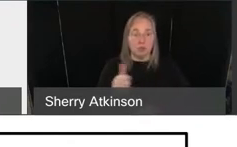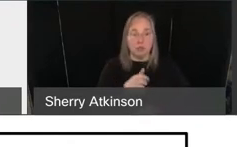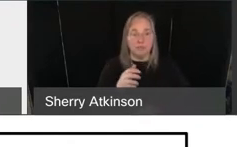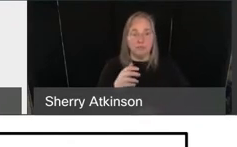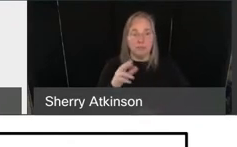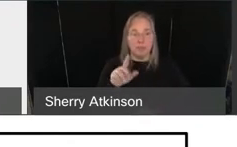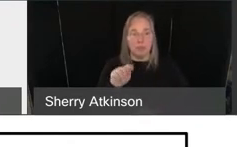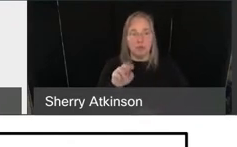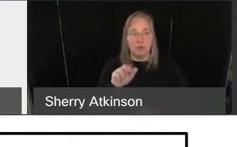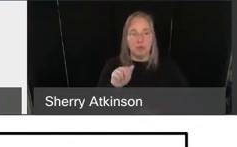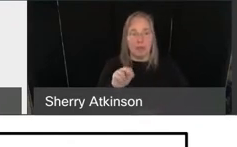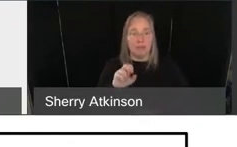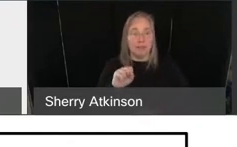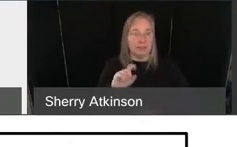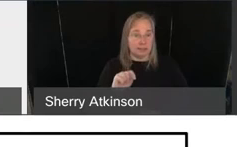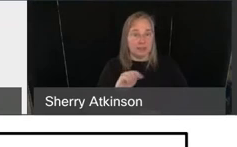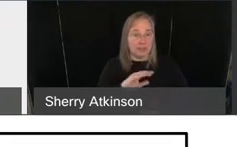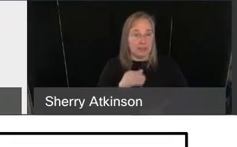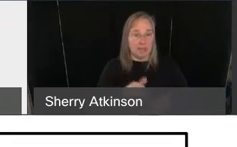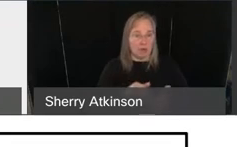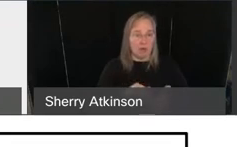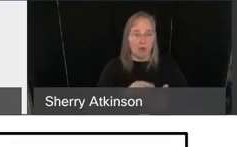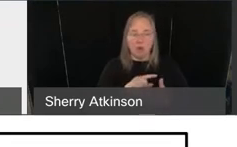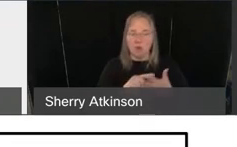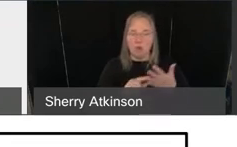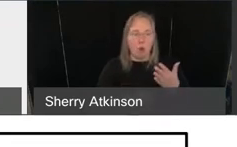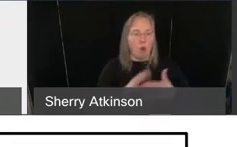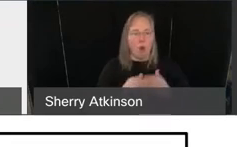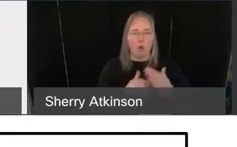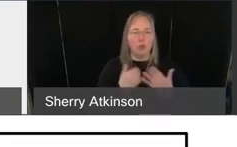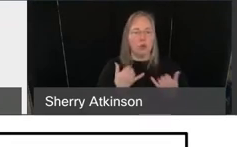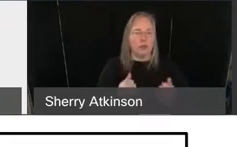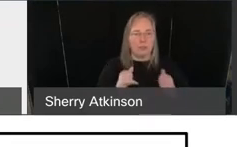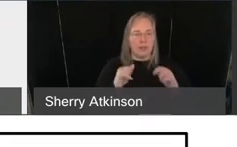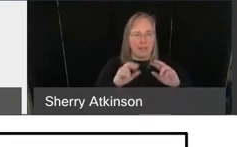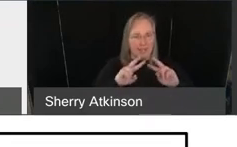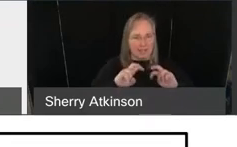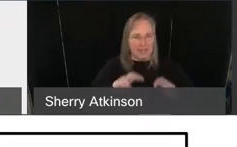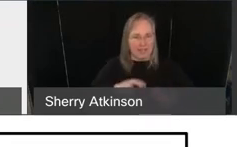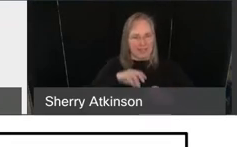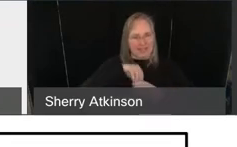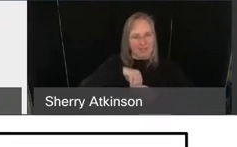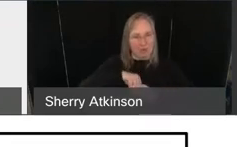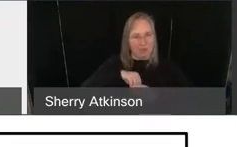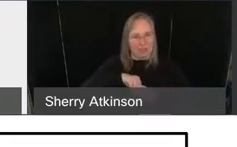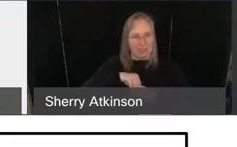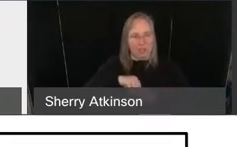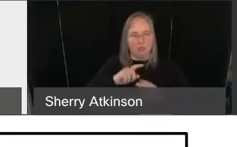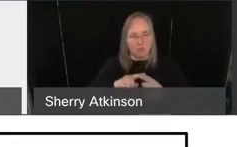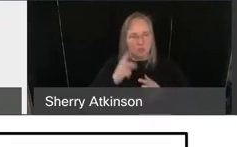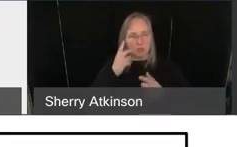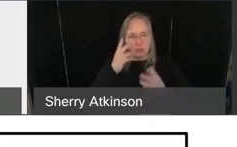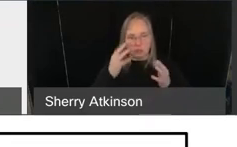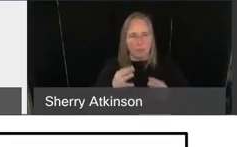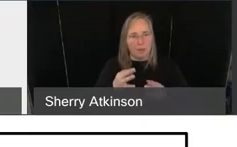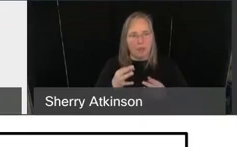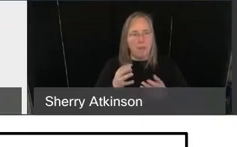being assessed internally as well to determine any modifications to both the amount or the year.